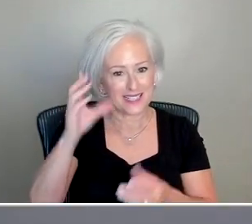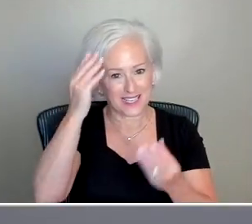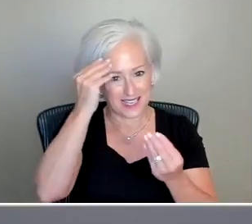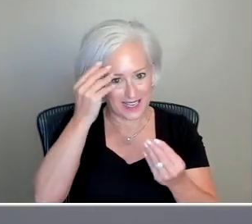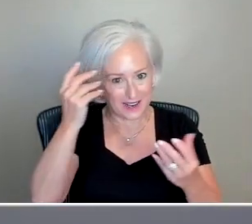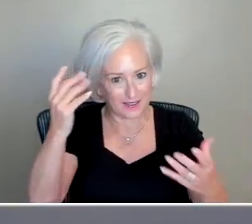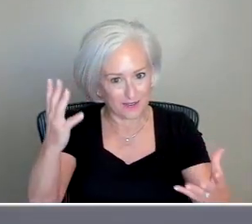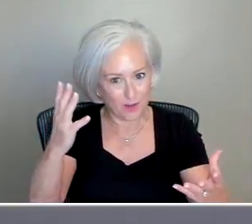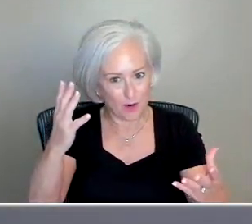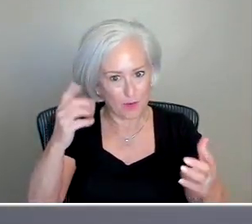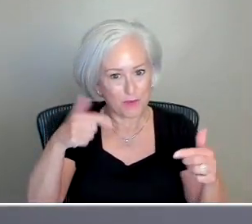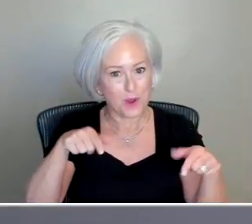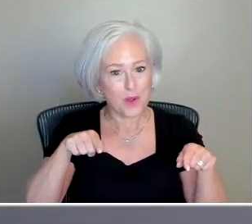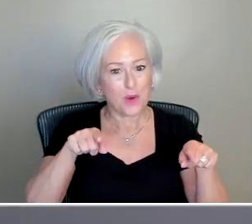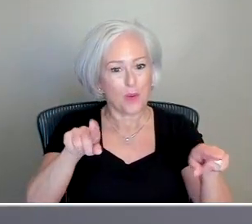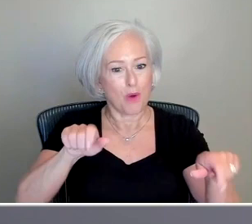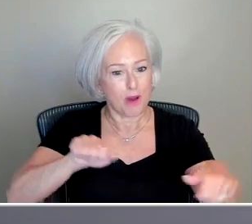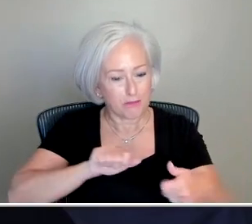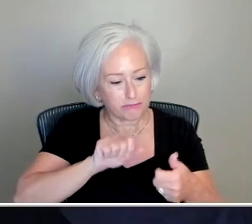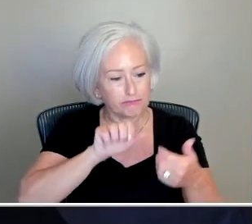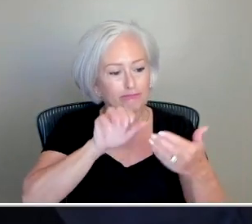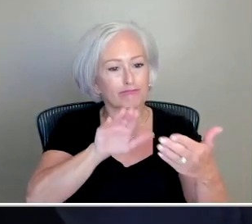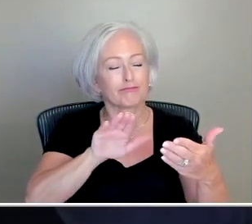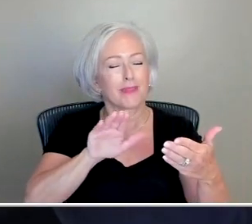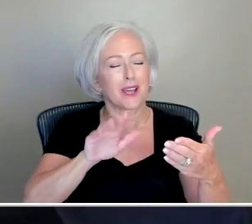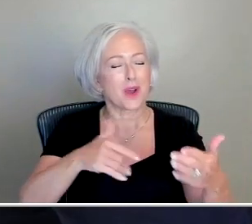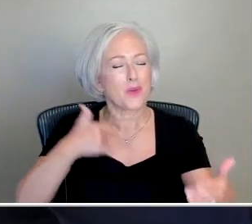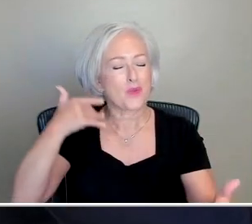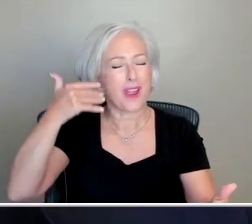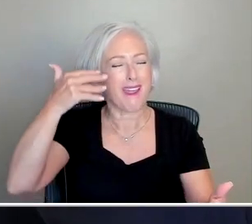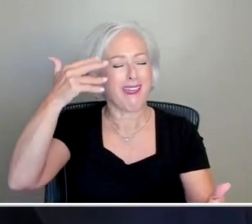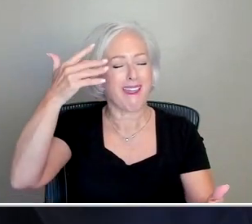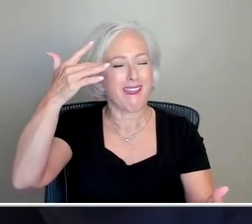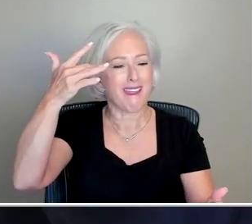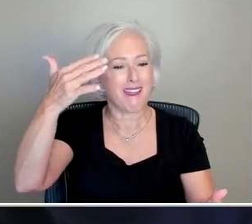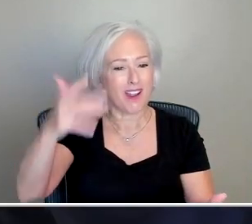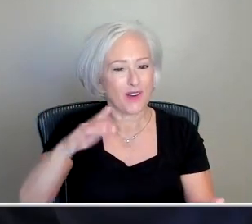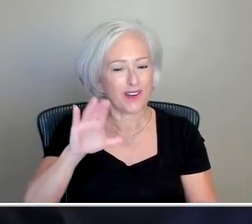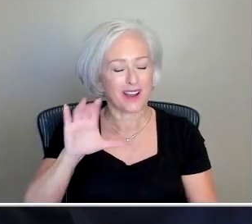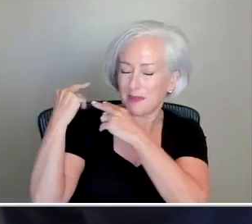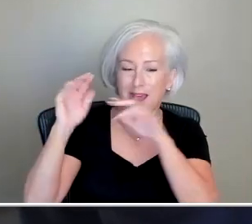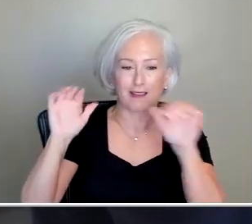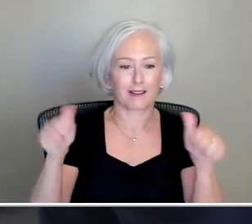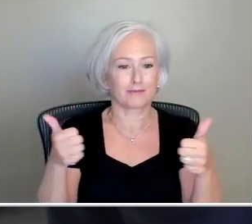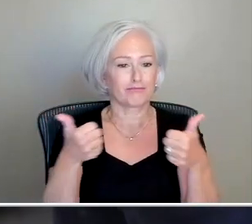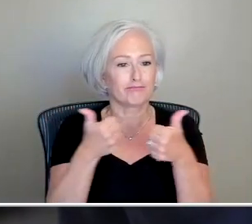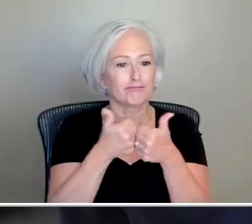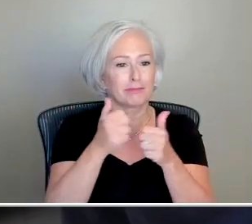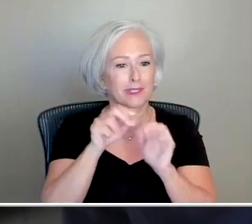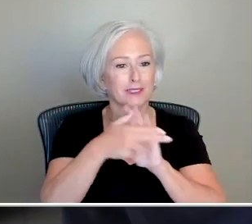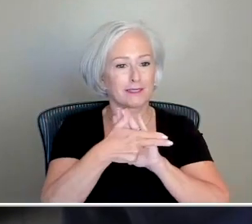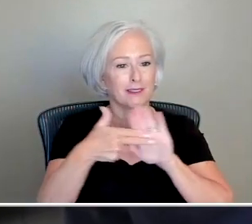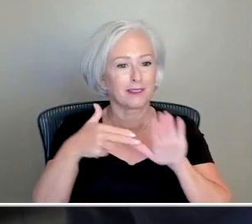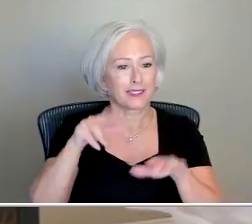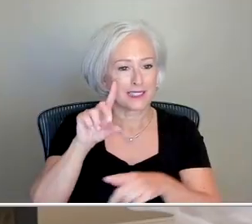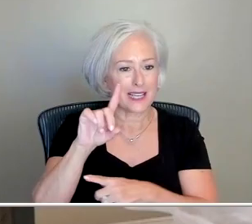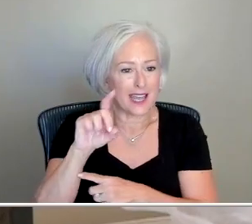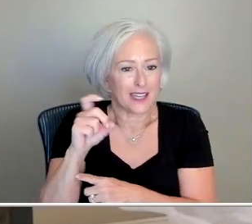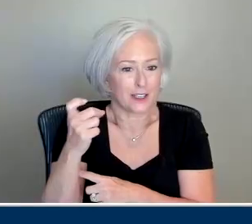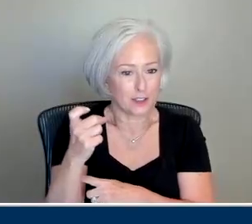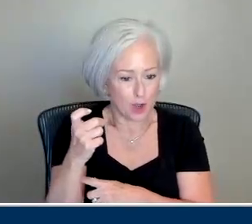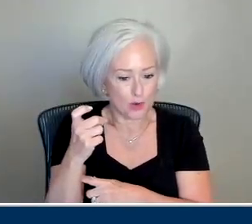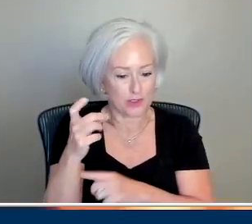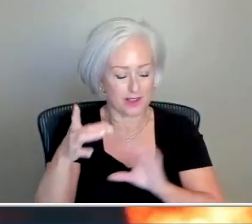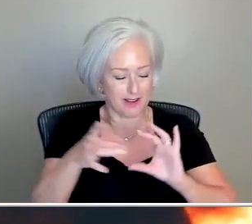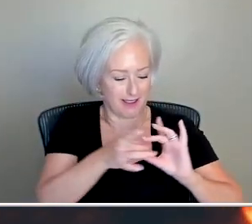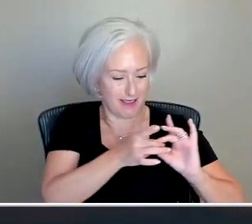incredibly rare cancer. Today we look back at the challenging diagnosis and the awesome bond between him and his care team.